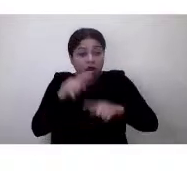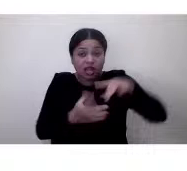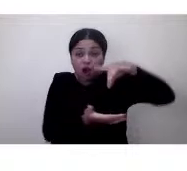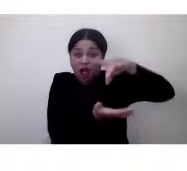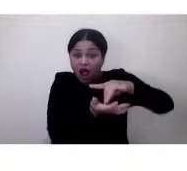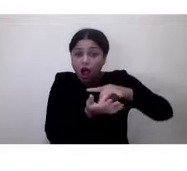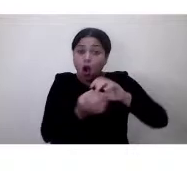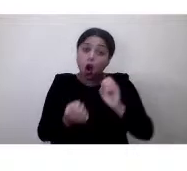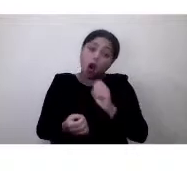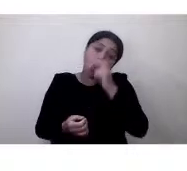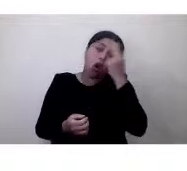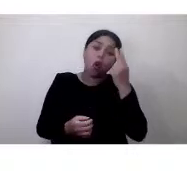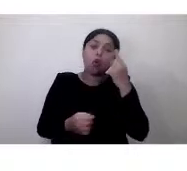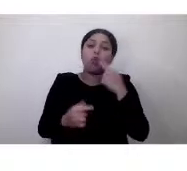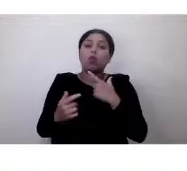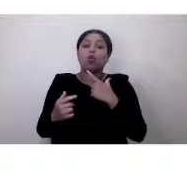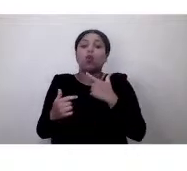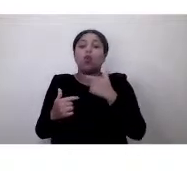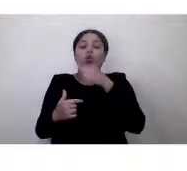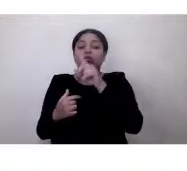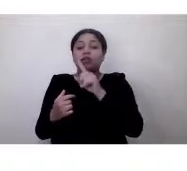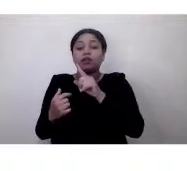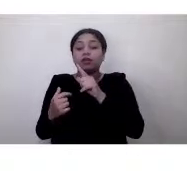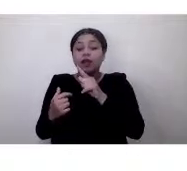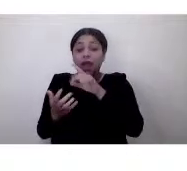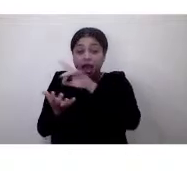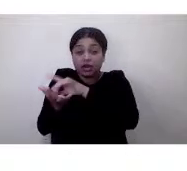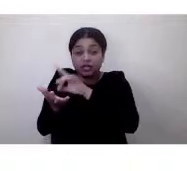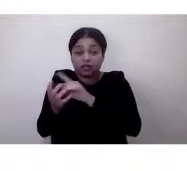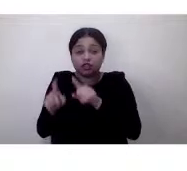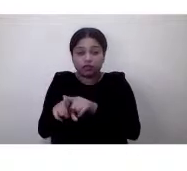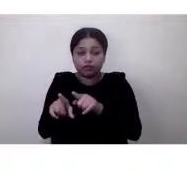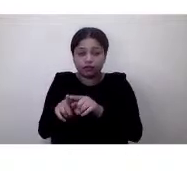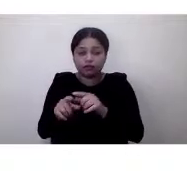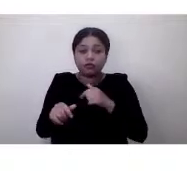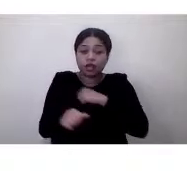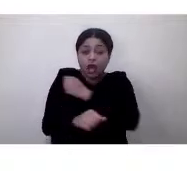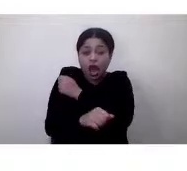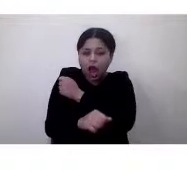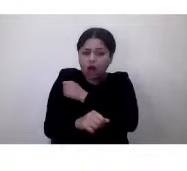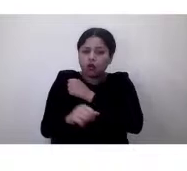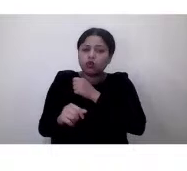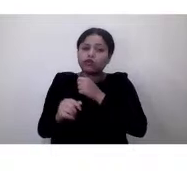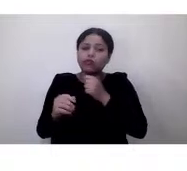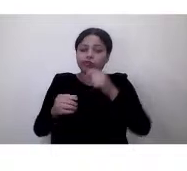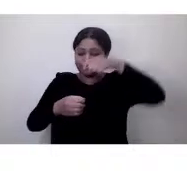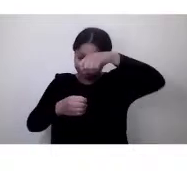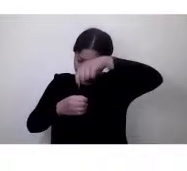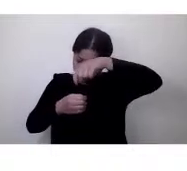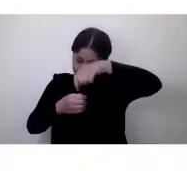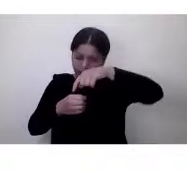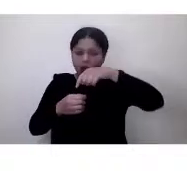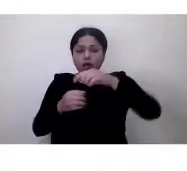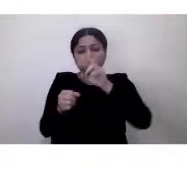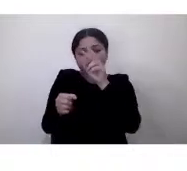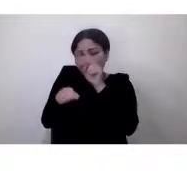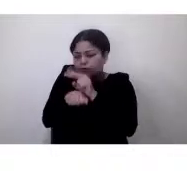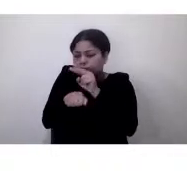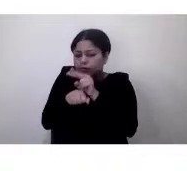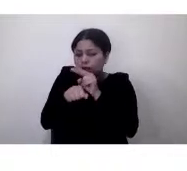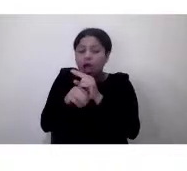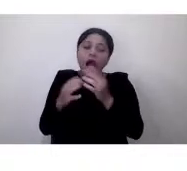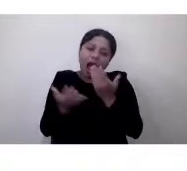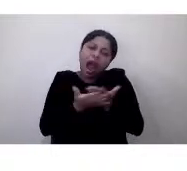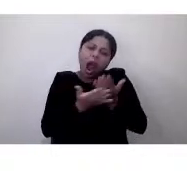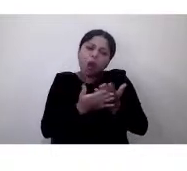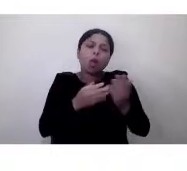get your students to grow a plant in a planting lesson where you explain the steps and the vocabulary, and the students